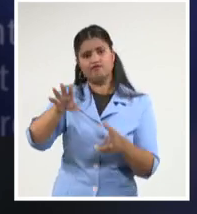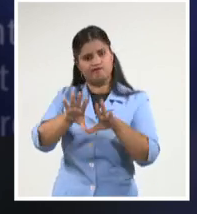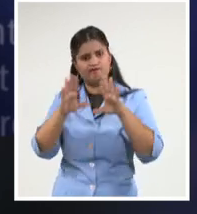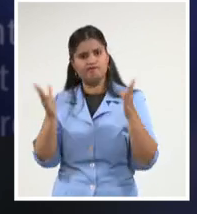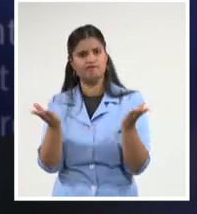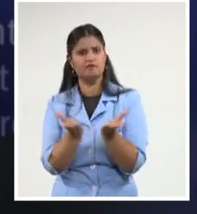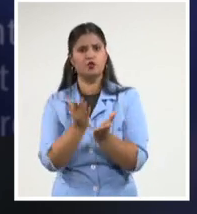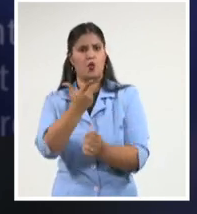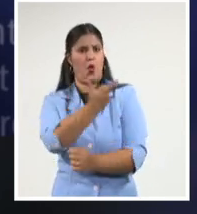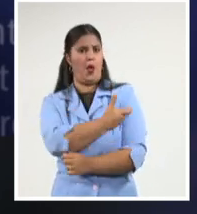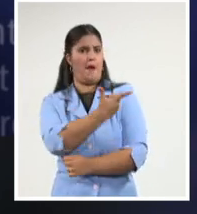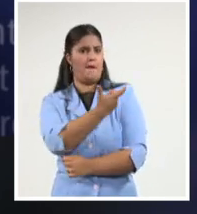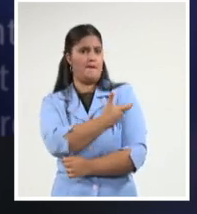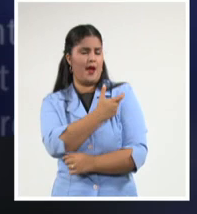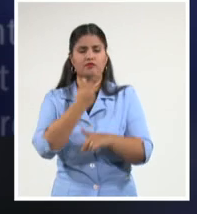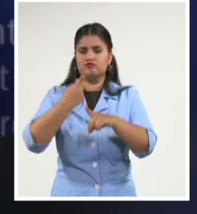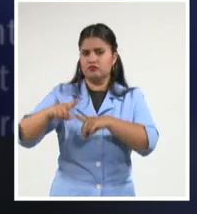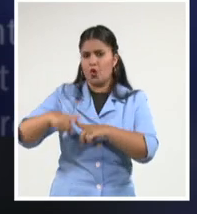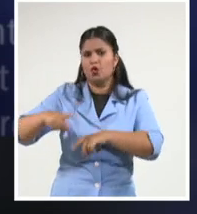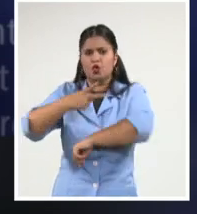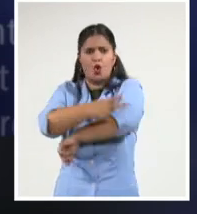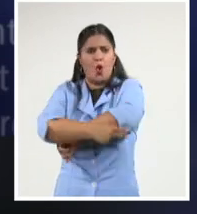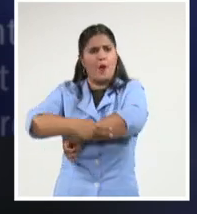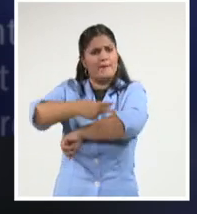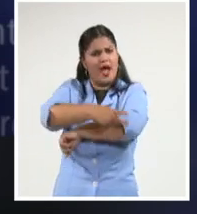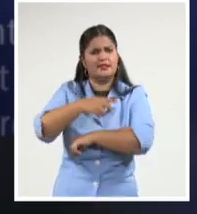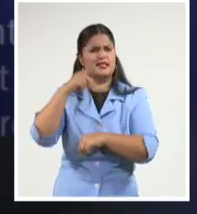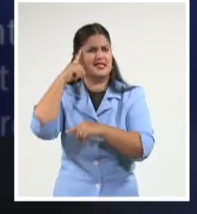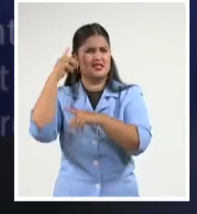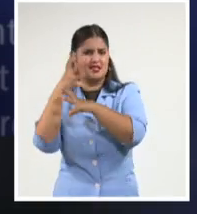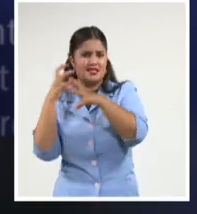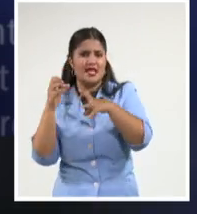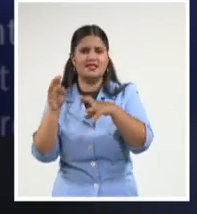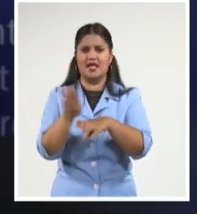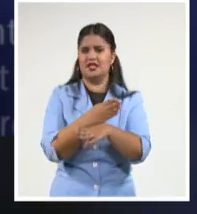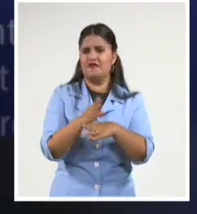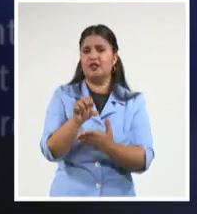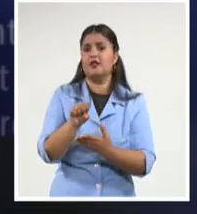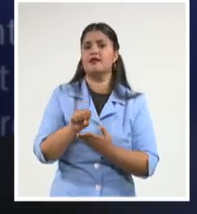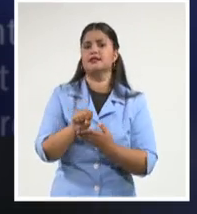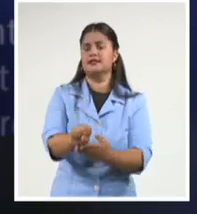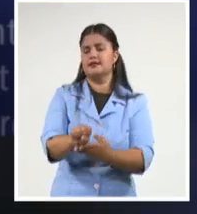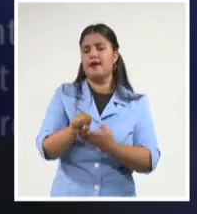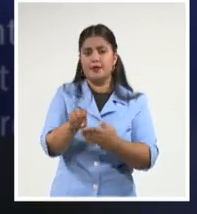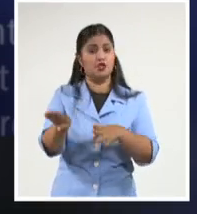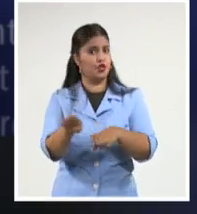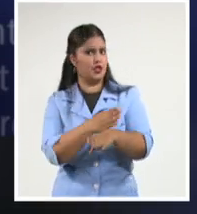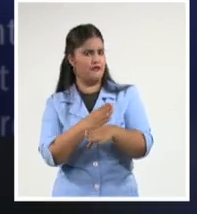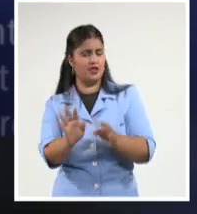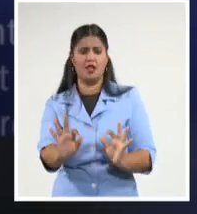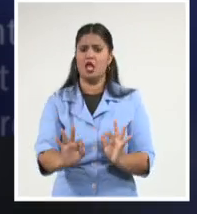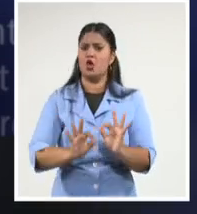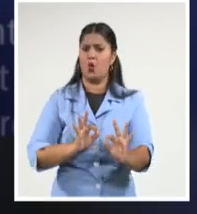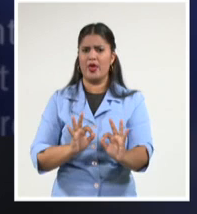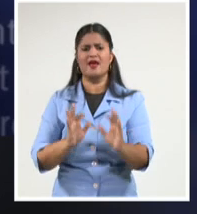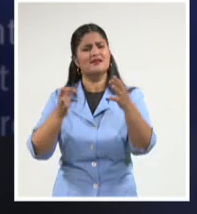need. Science is placed in the service of protecting the people